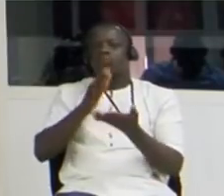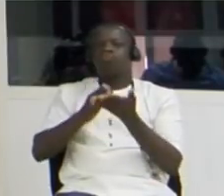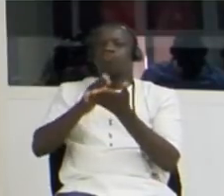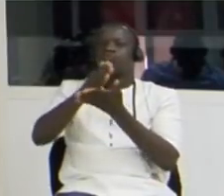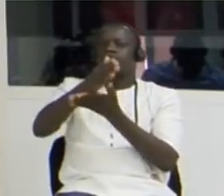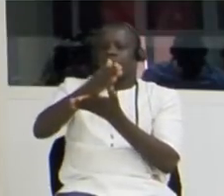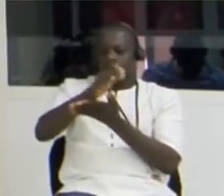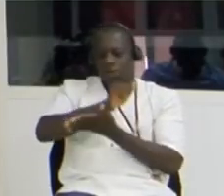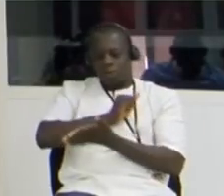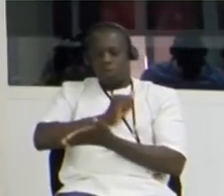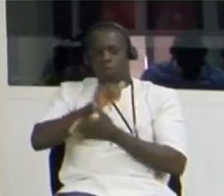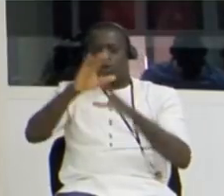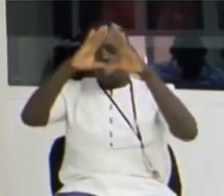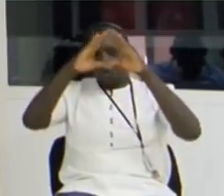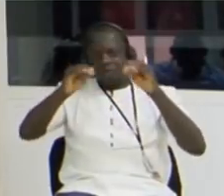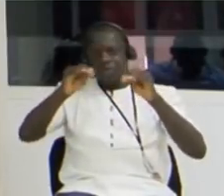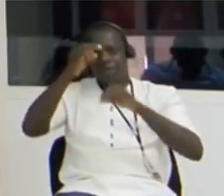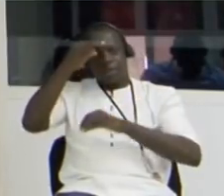a ministry.